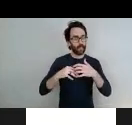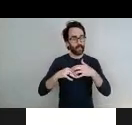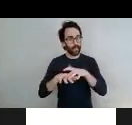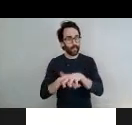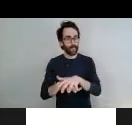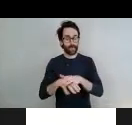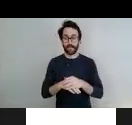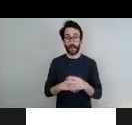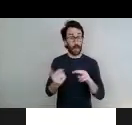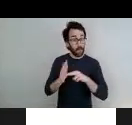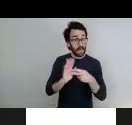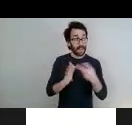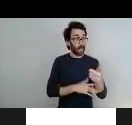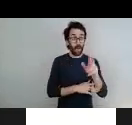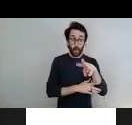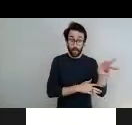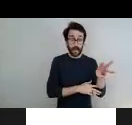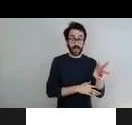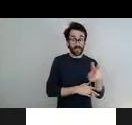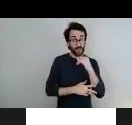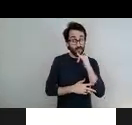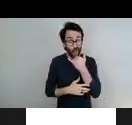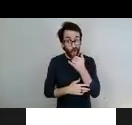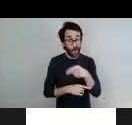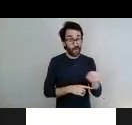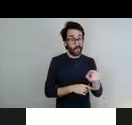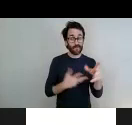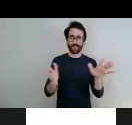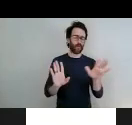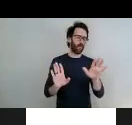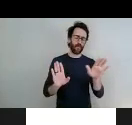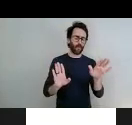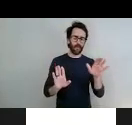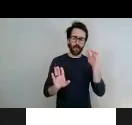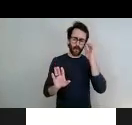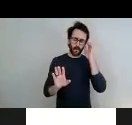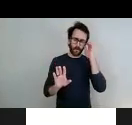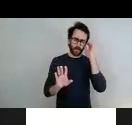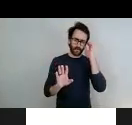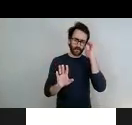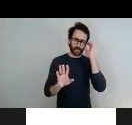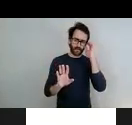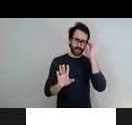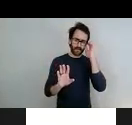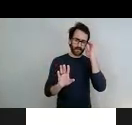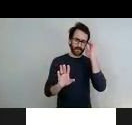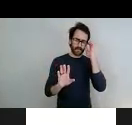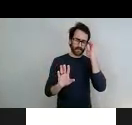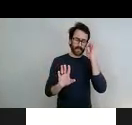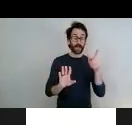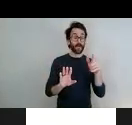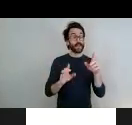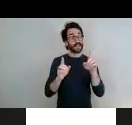dating sites, but as long as you stick by the rule of not sending money to somebody you've never met, you'll be